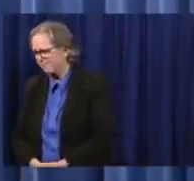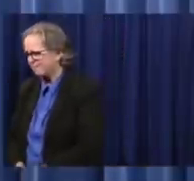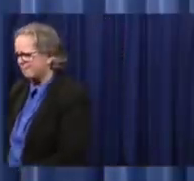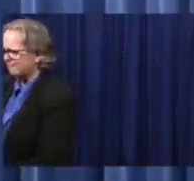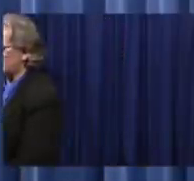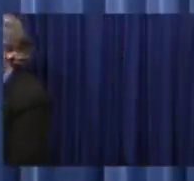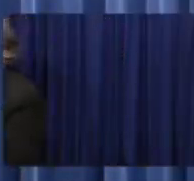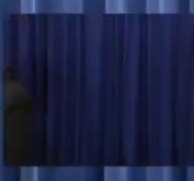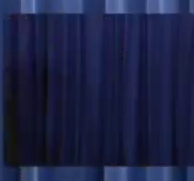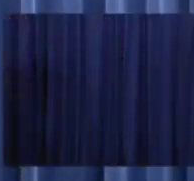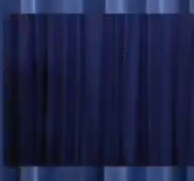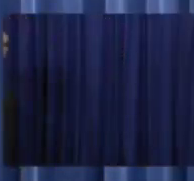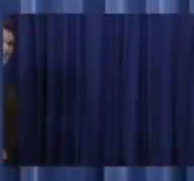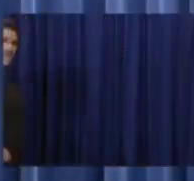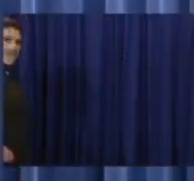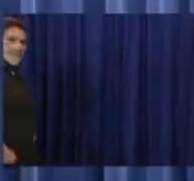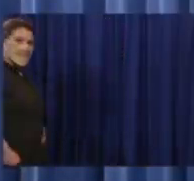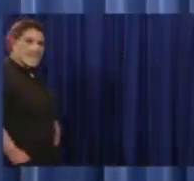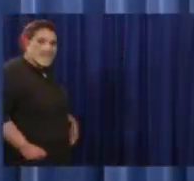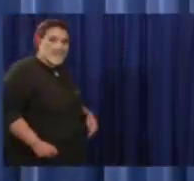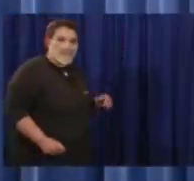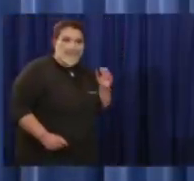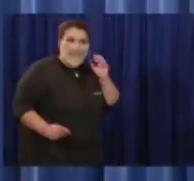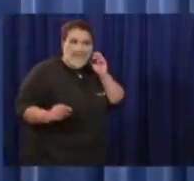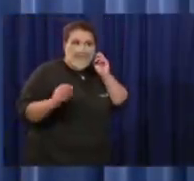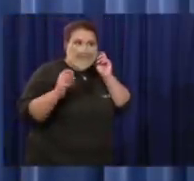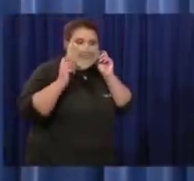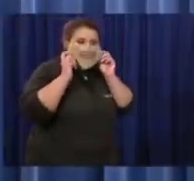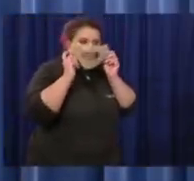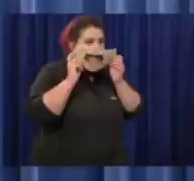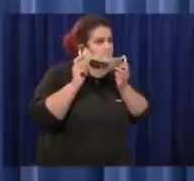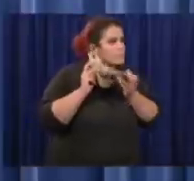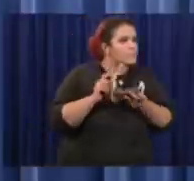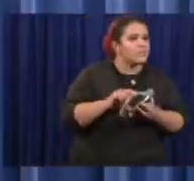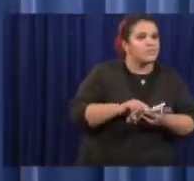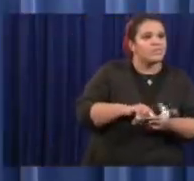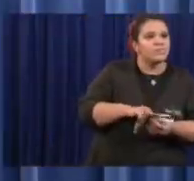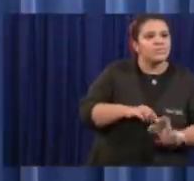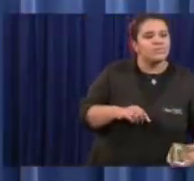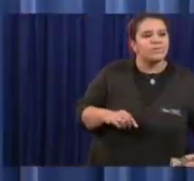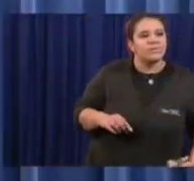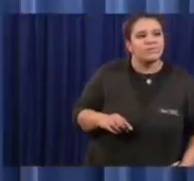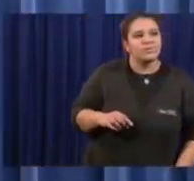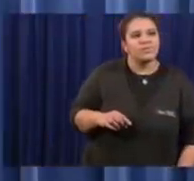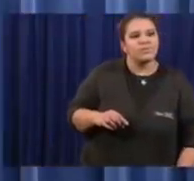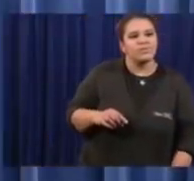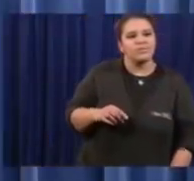We can go with the information we have and try to take it as we go.